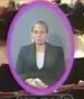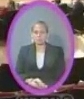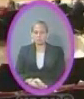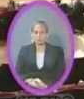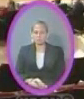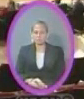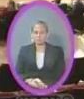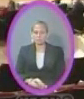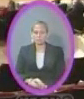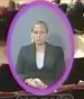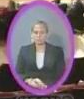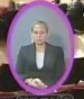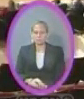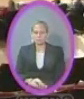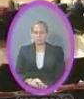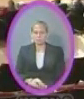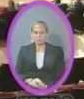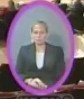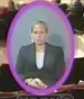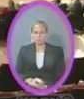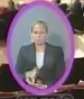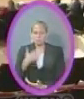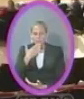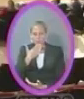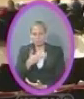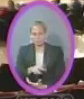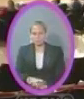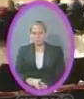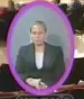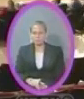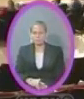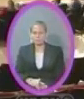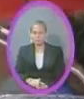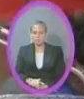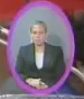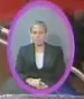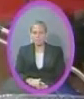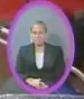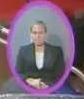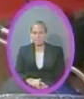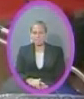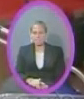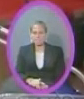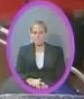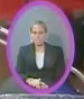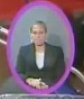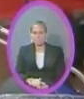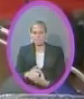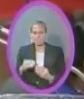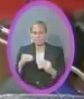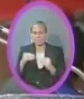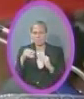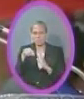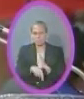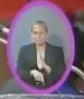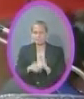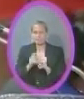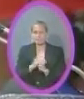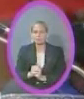Mr. Superintendent, sir. Thank you very much, Madam Chair. And I will go a little deeper than Ms. Izquierdo,